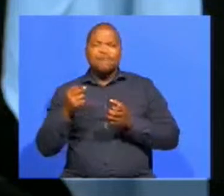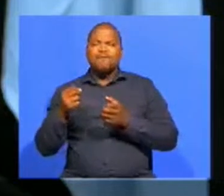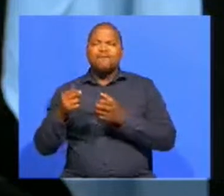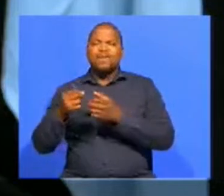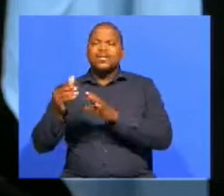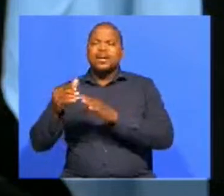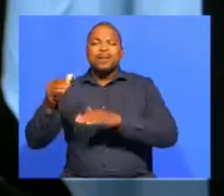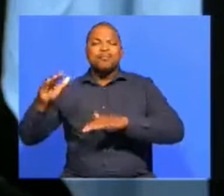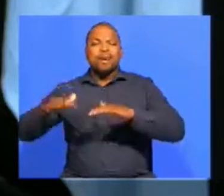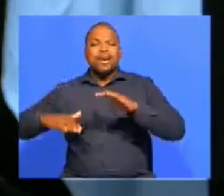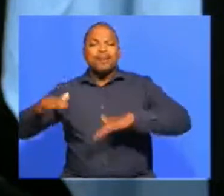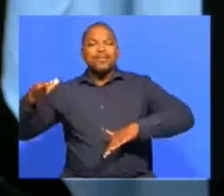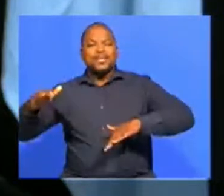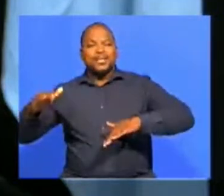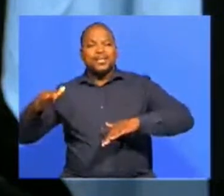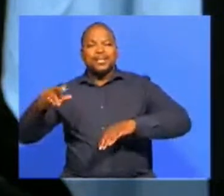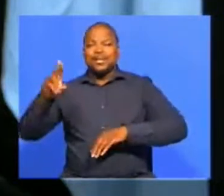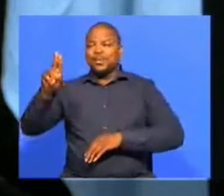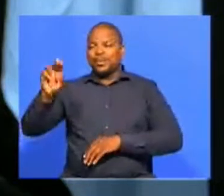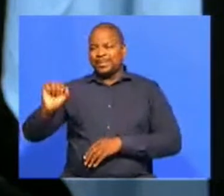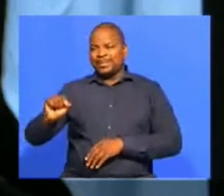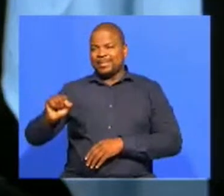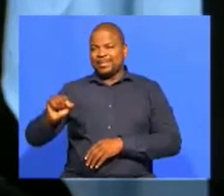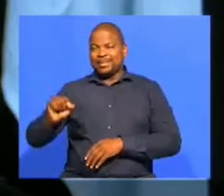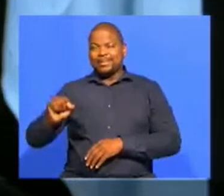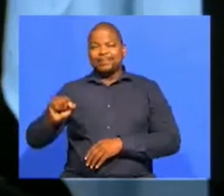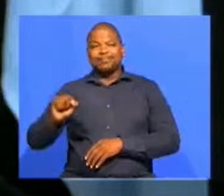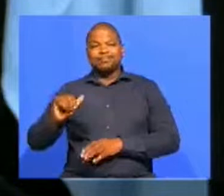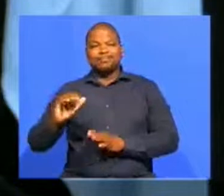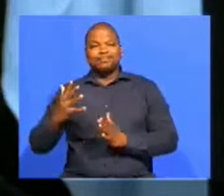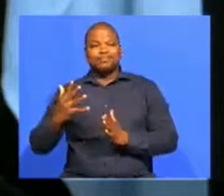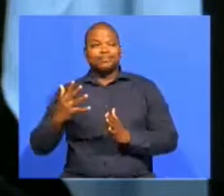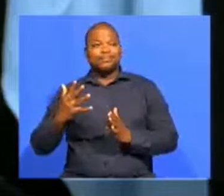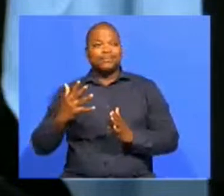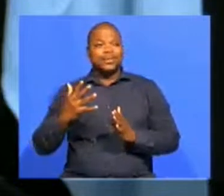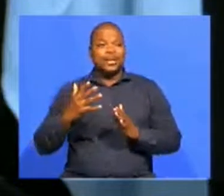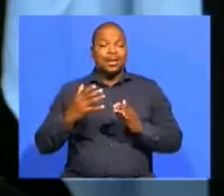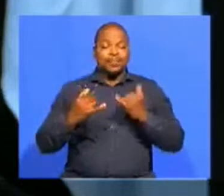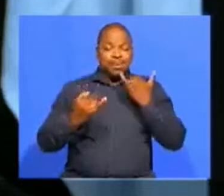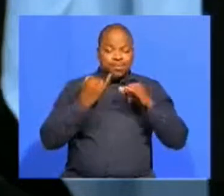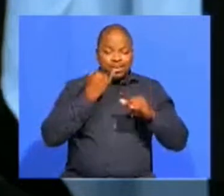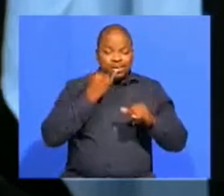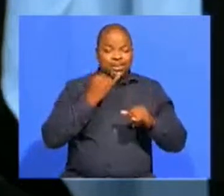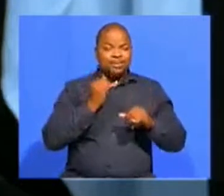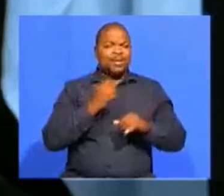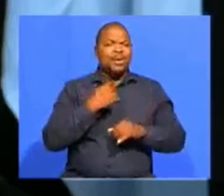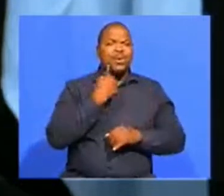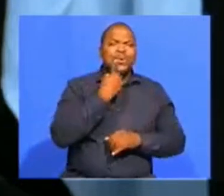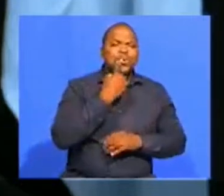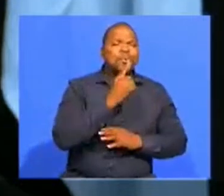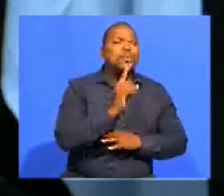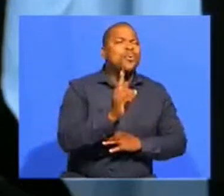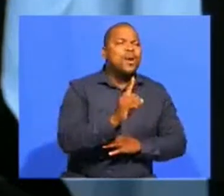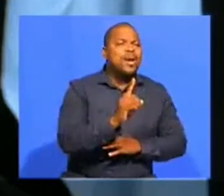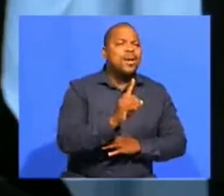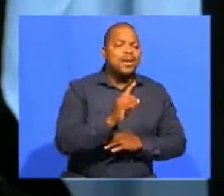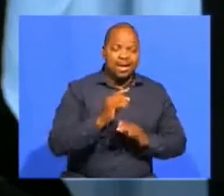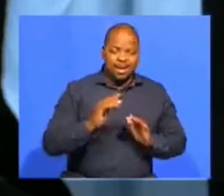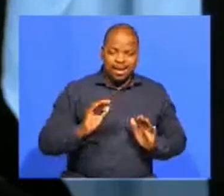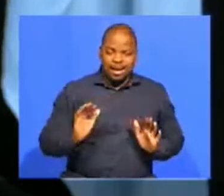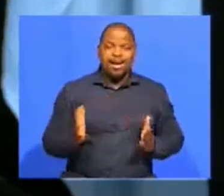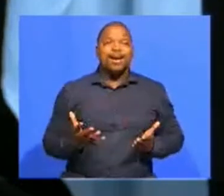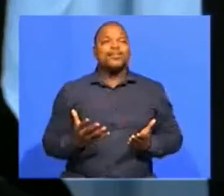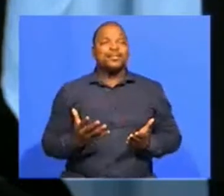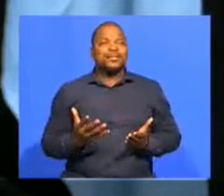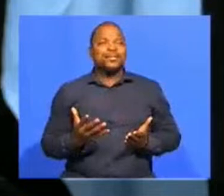between the Bahamas and the United States over jurisdictional issues as to who, where, and how